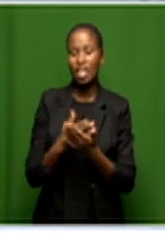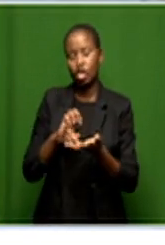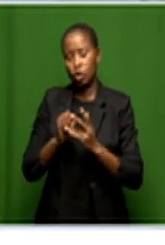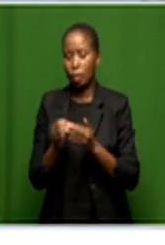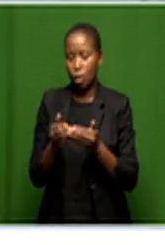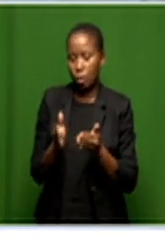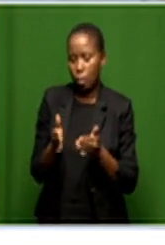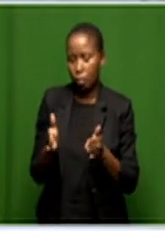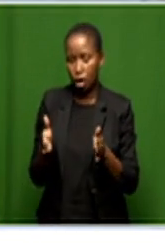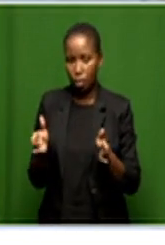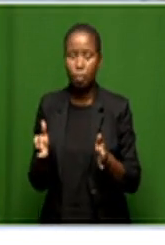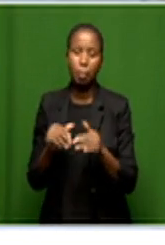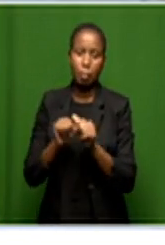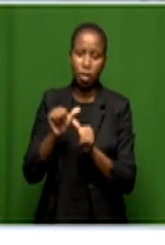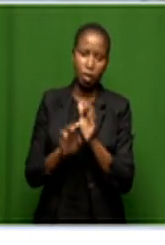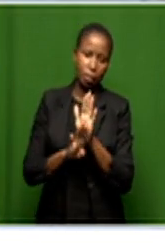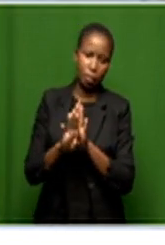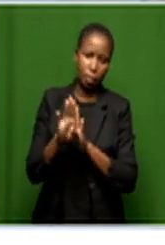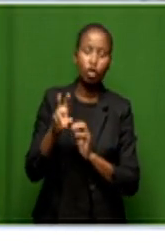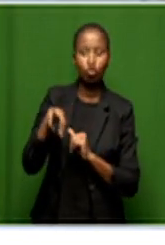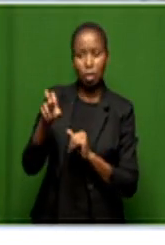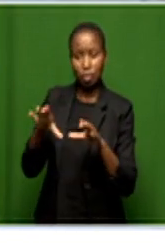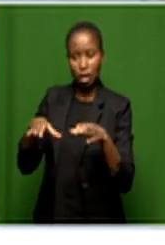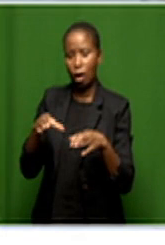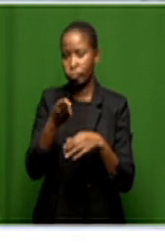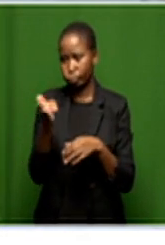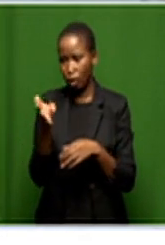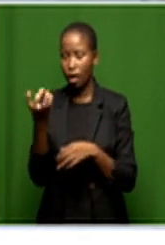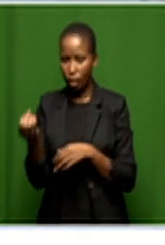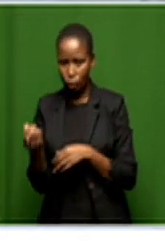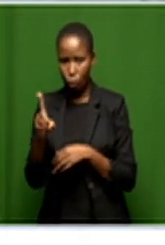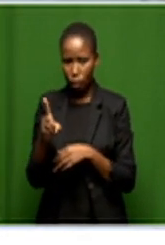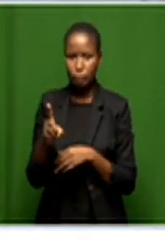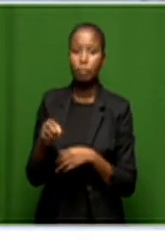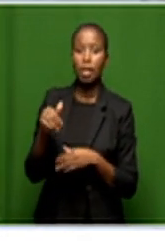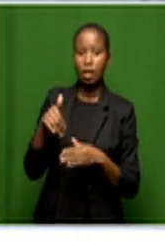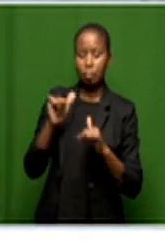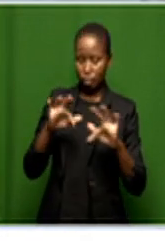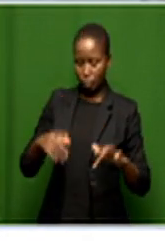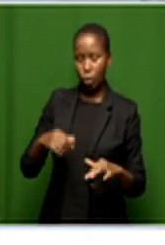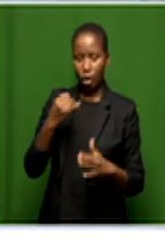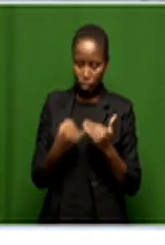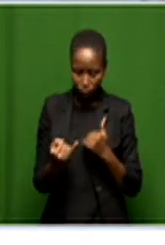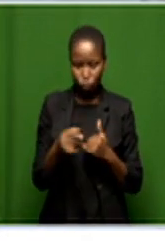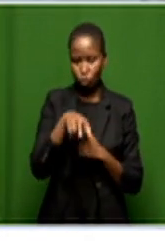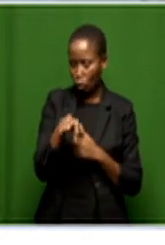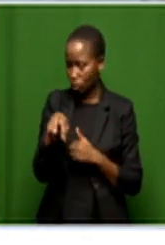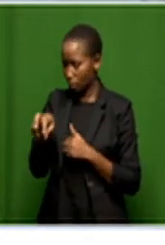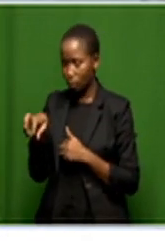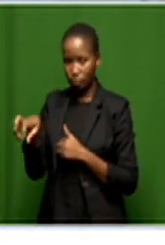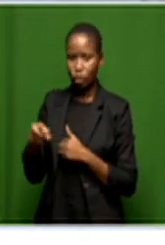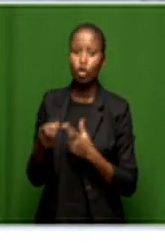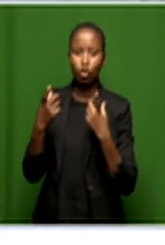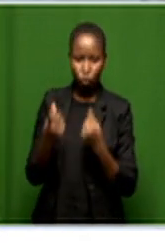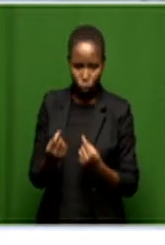do open up, we do have a tourism sector to speak of. So domestic tourism is our bread and butter for the foreseeable future, and we